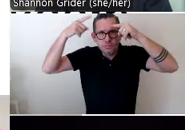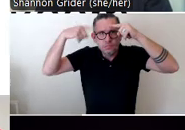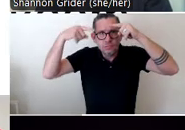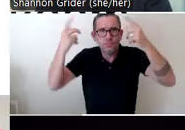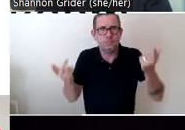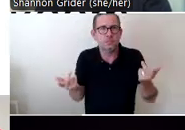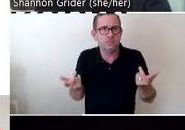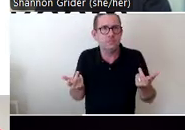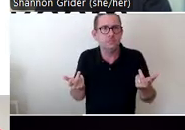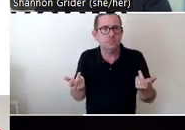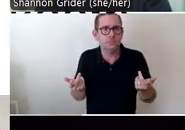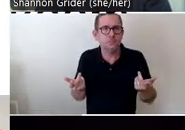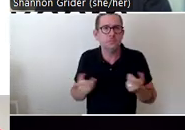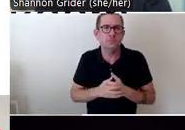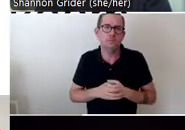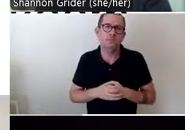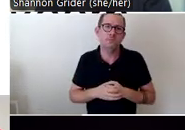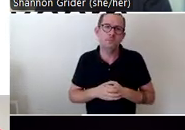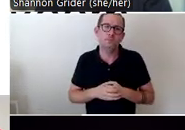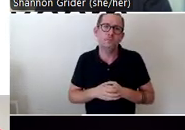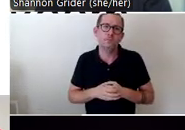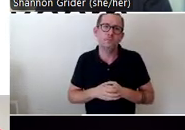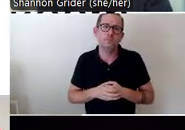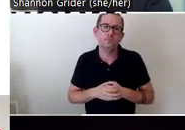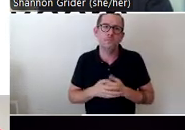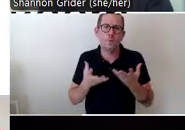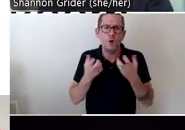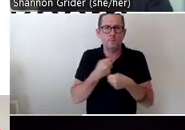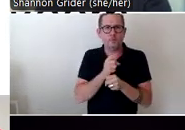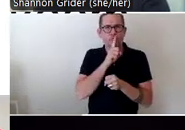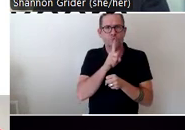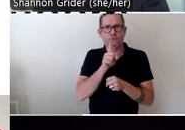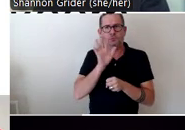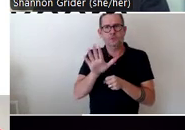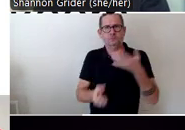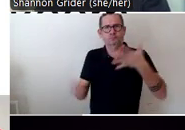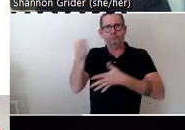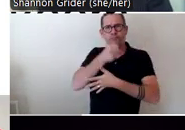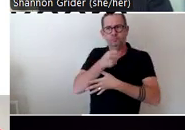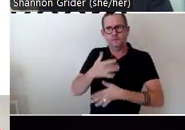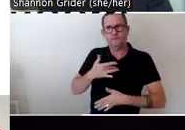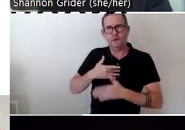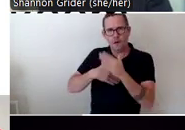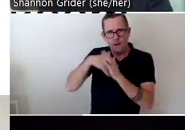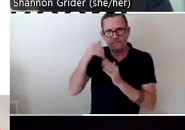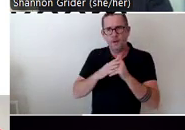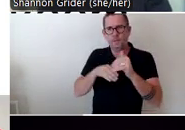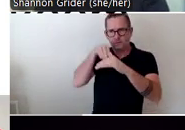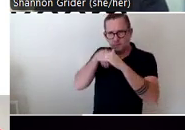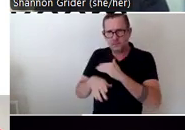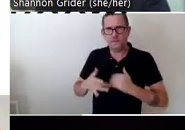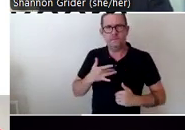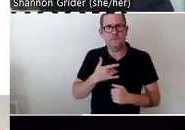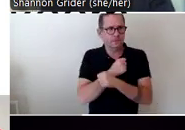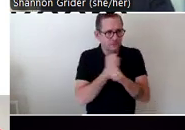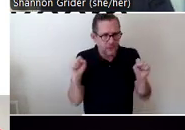they're going to be called back for their appointment is going to be sitting there with some angst of, how am I going to get called? What if I hear? What if I don't hear? What